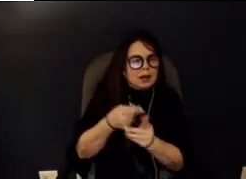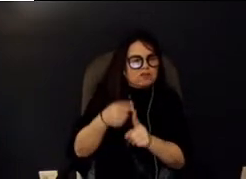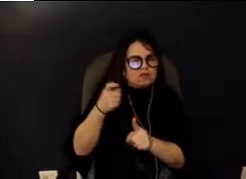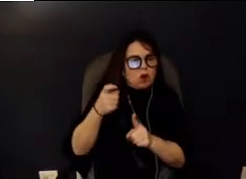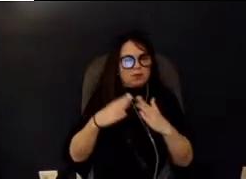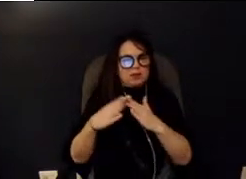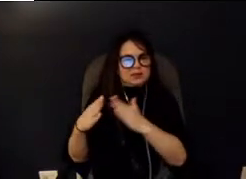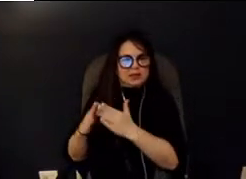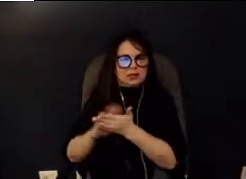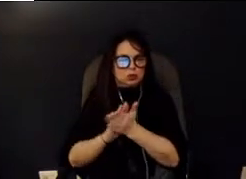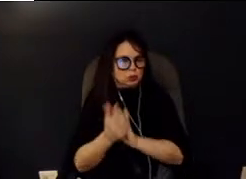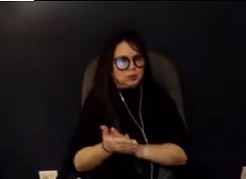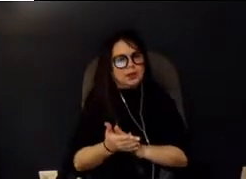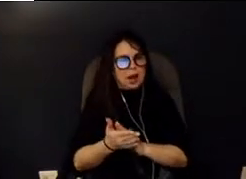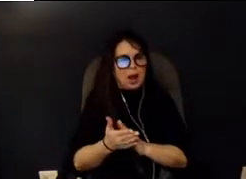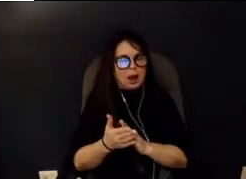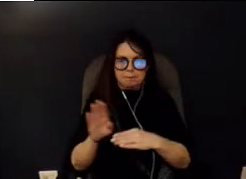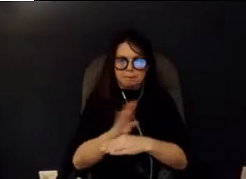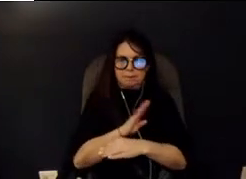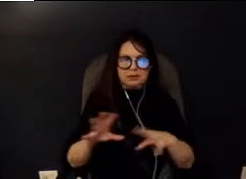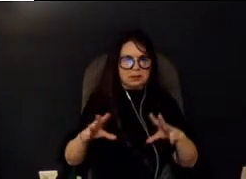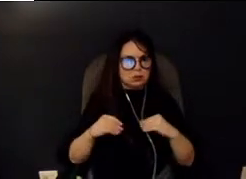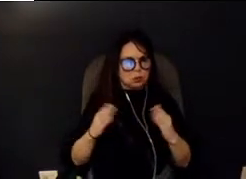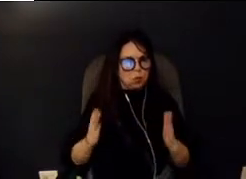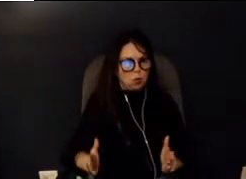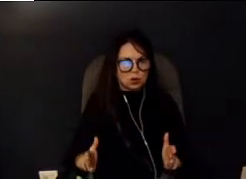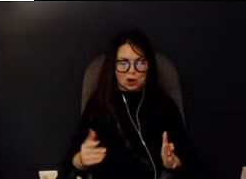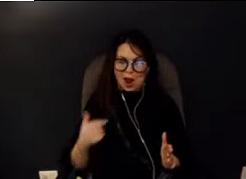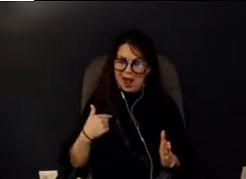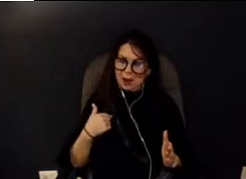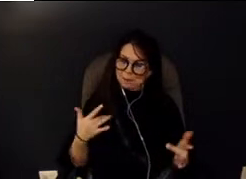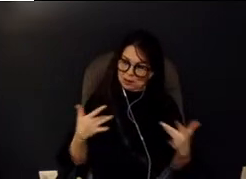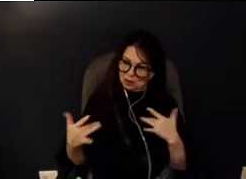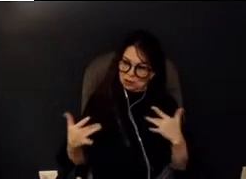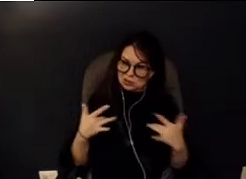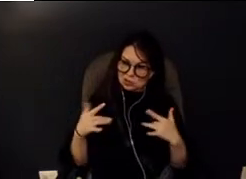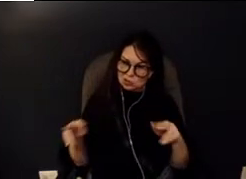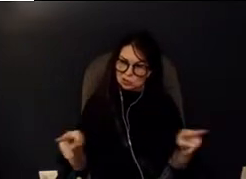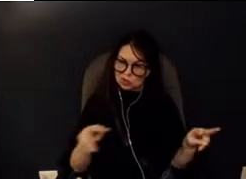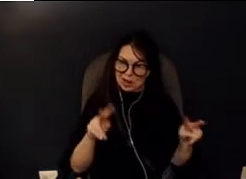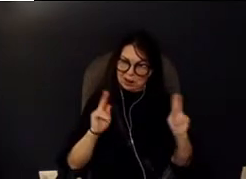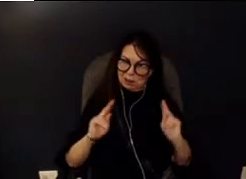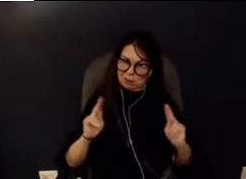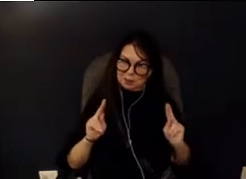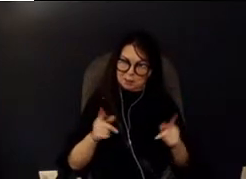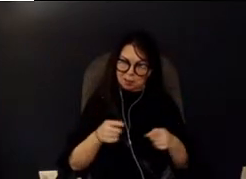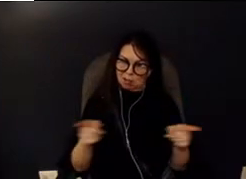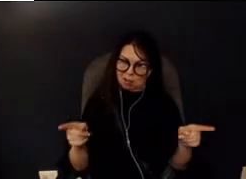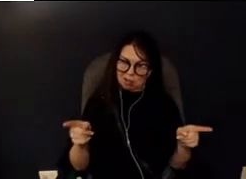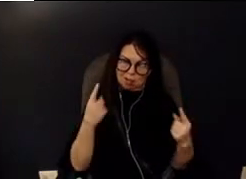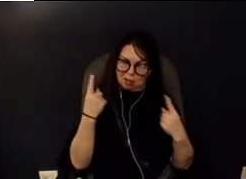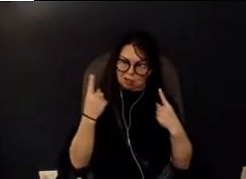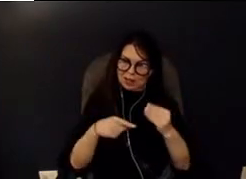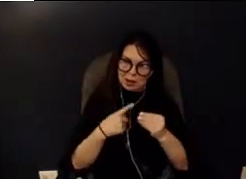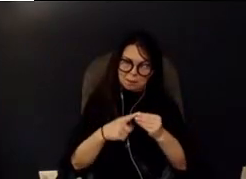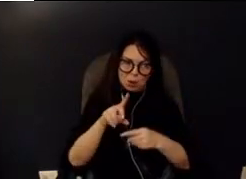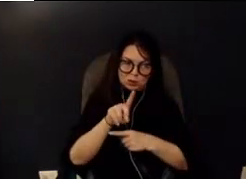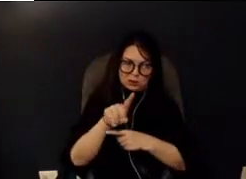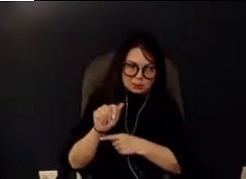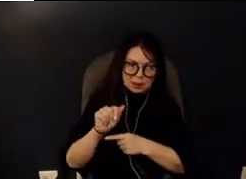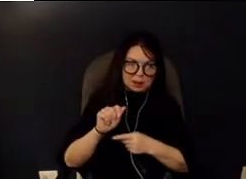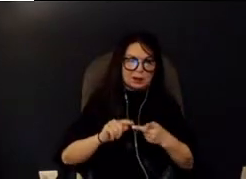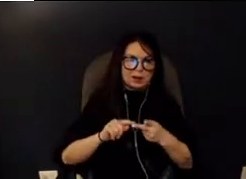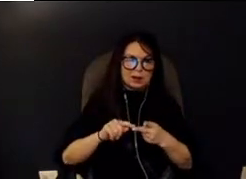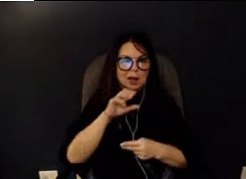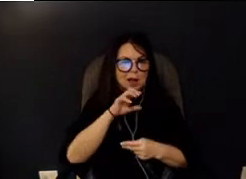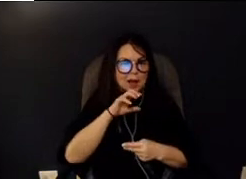that we're not thinking about folks with disabilities, the elderly, or folks who are homeless, in addition